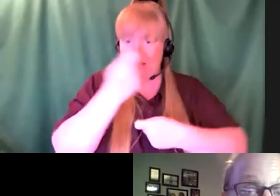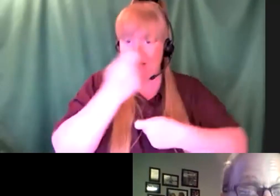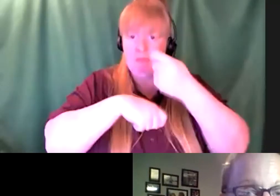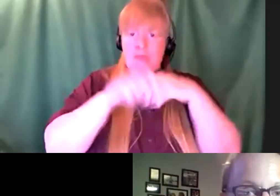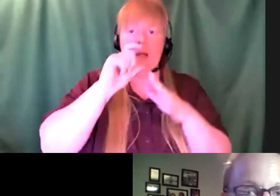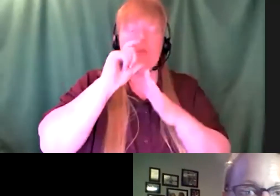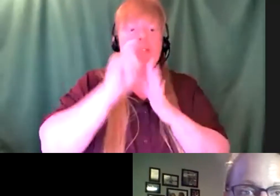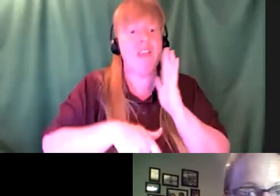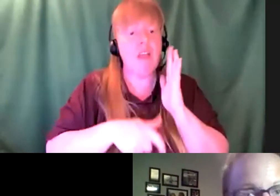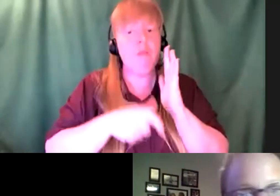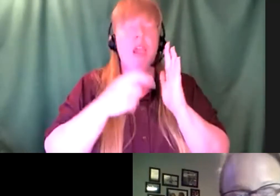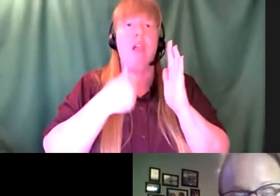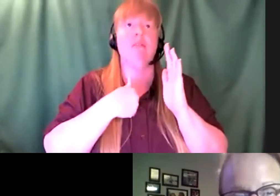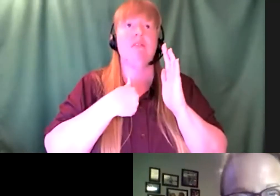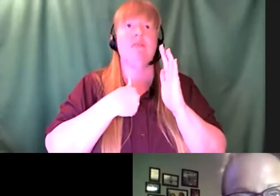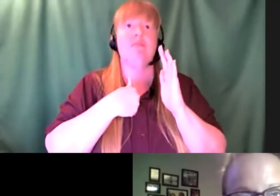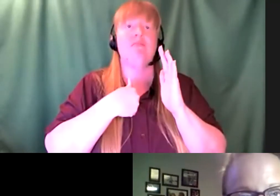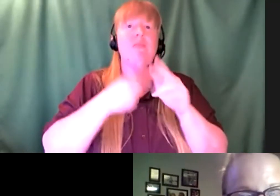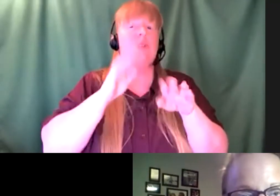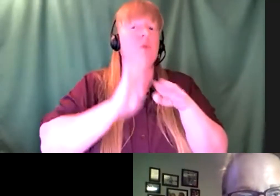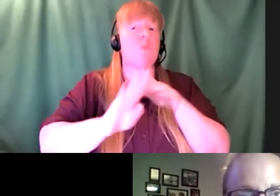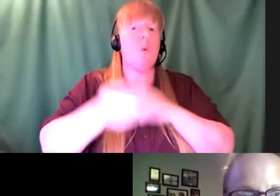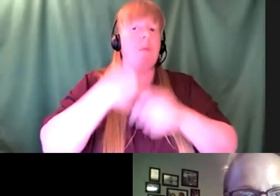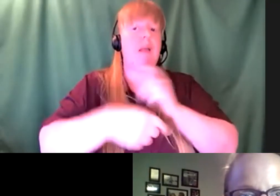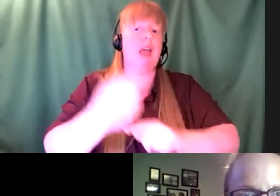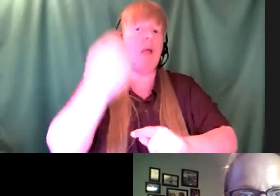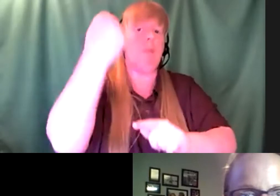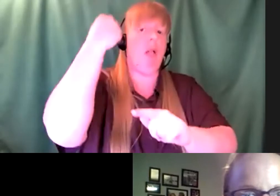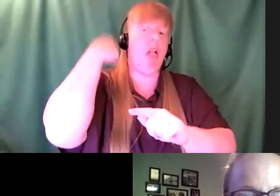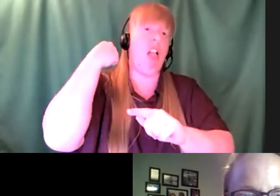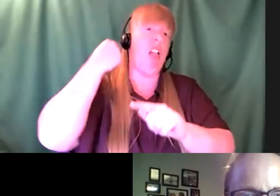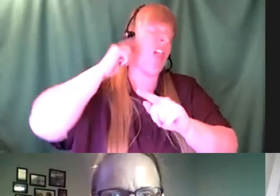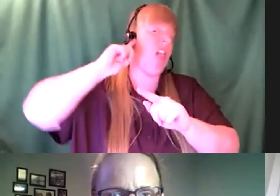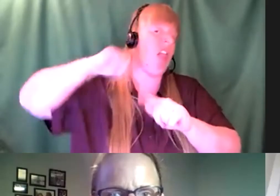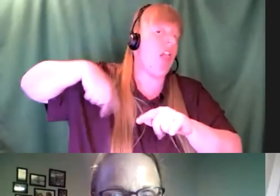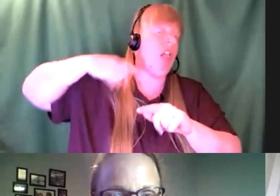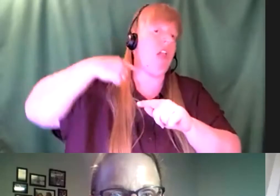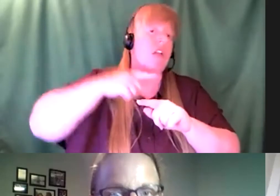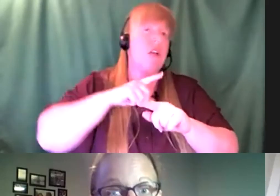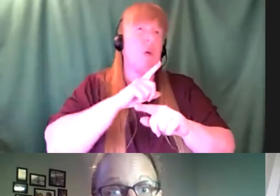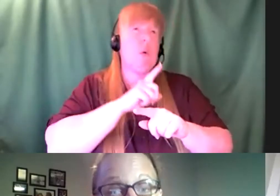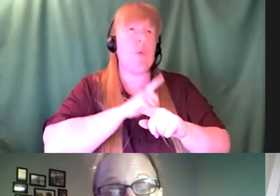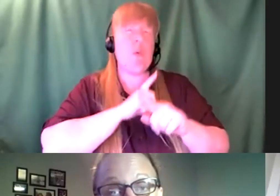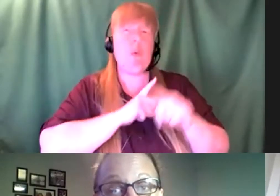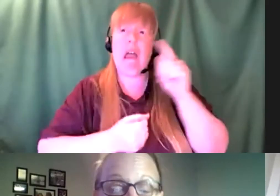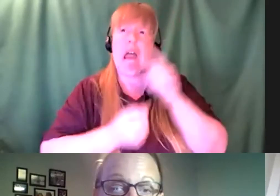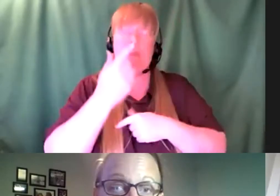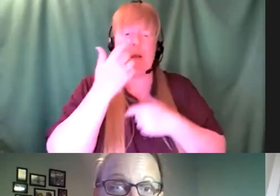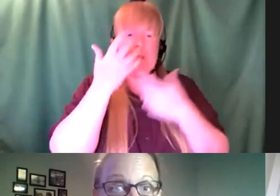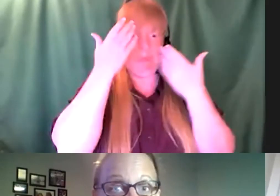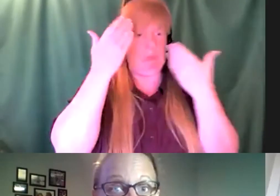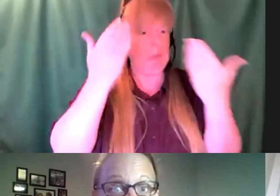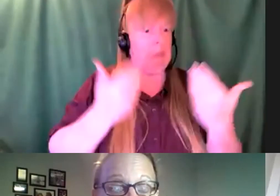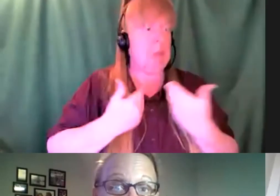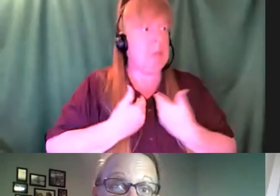me personally just took a back seat. And I still wonder now why on earth that happened. I think one thing that I'm really proud of